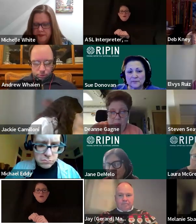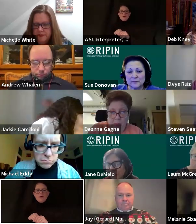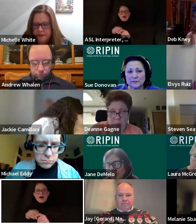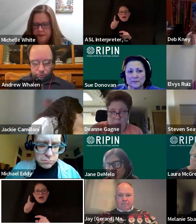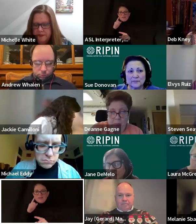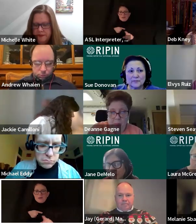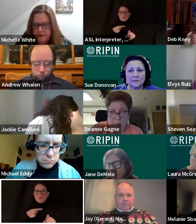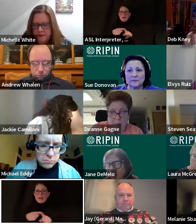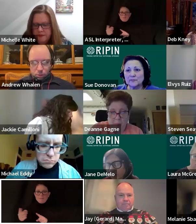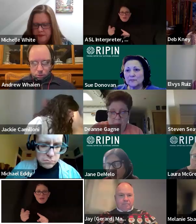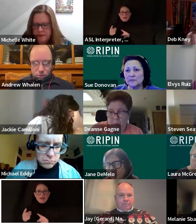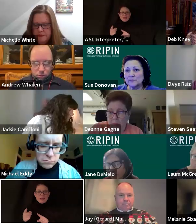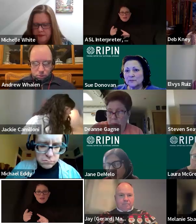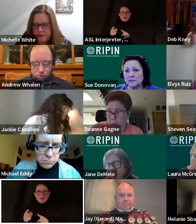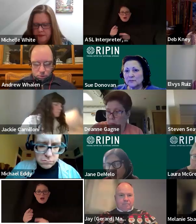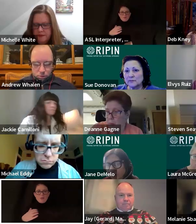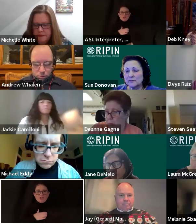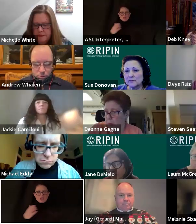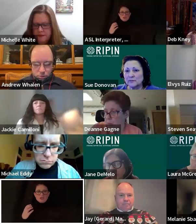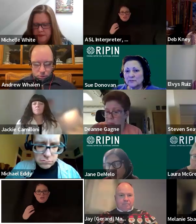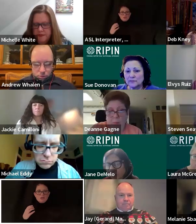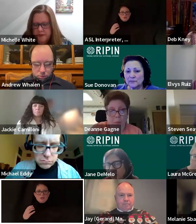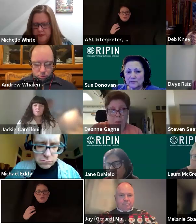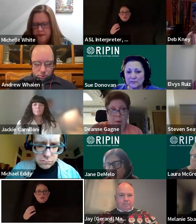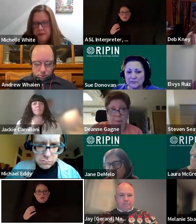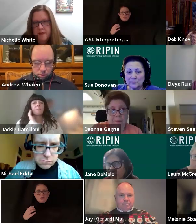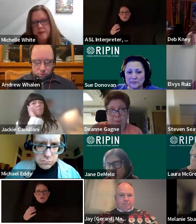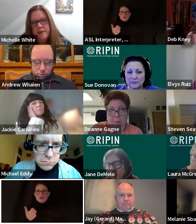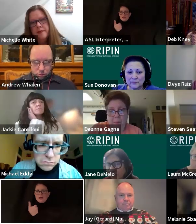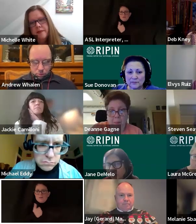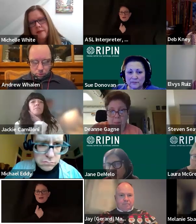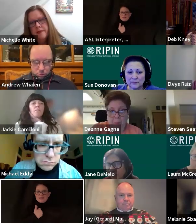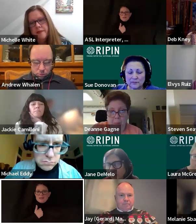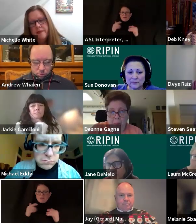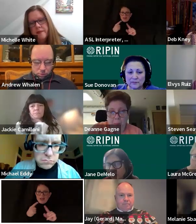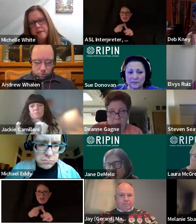main streamline question is as myself as a peer